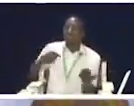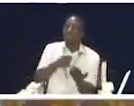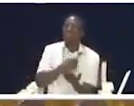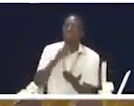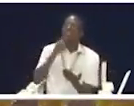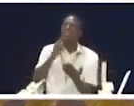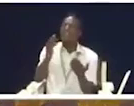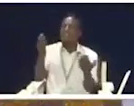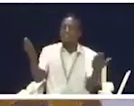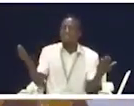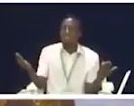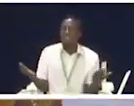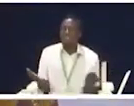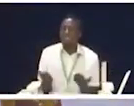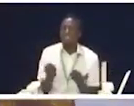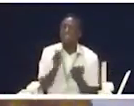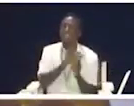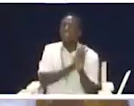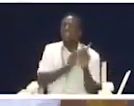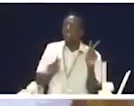Gahamana, Saki Salama.